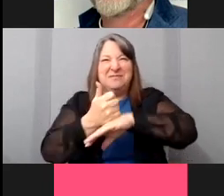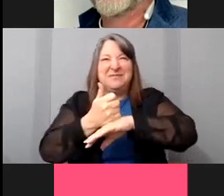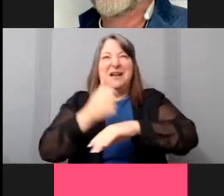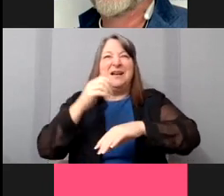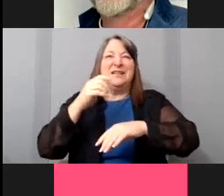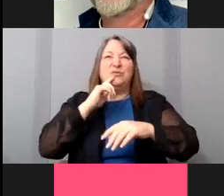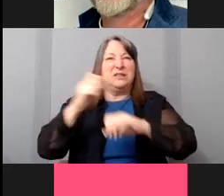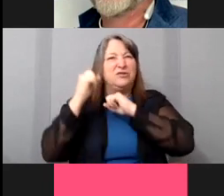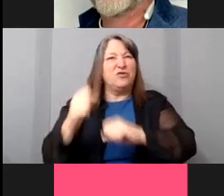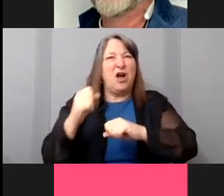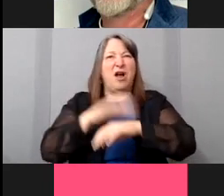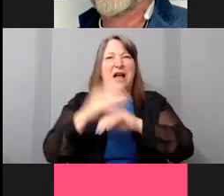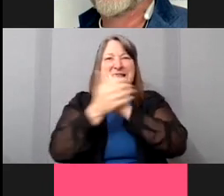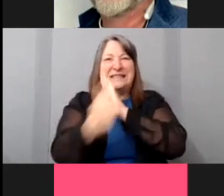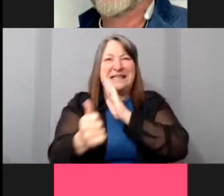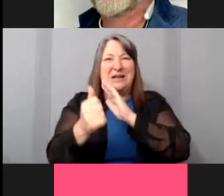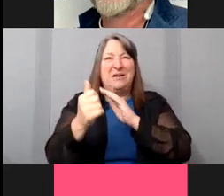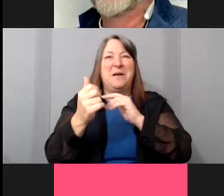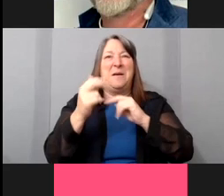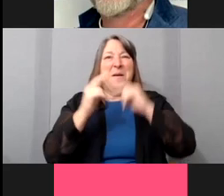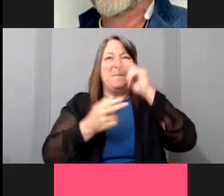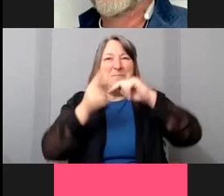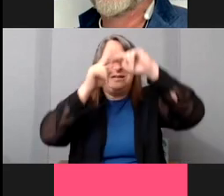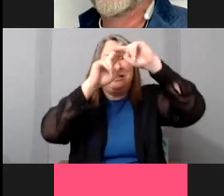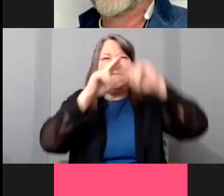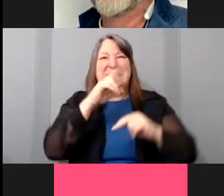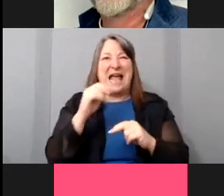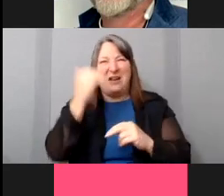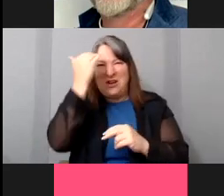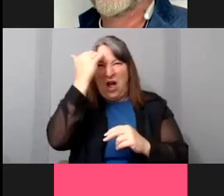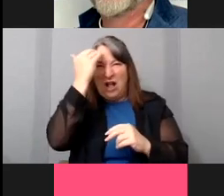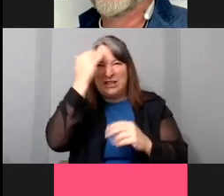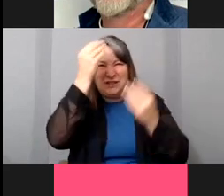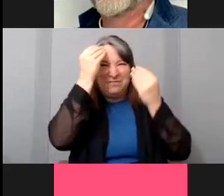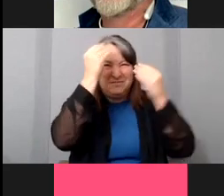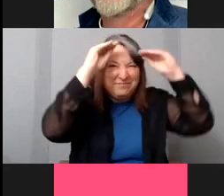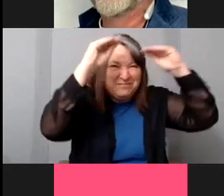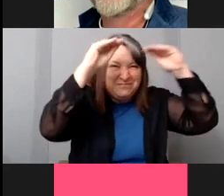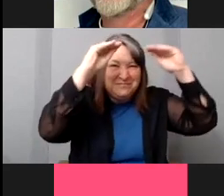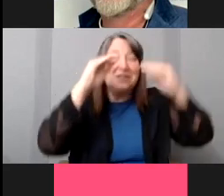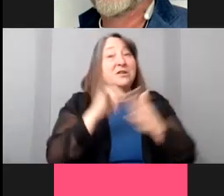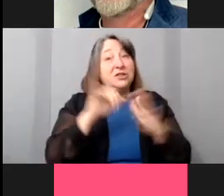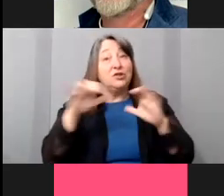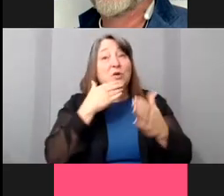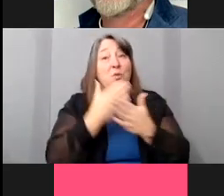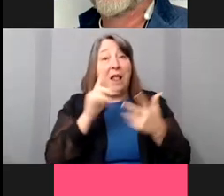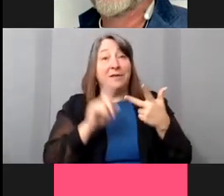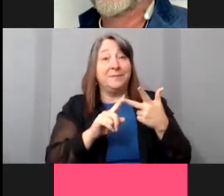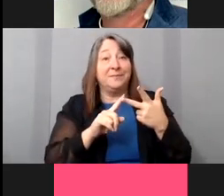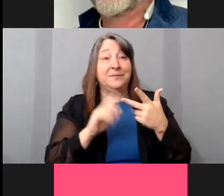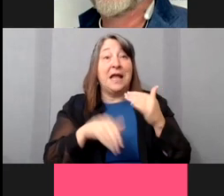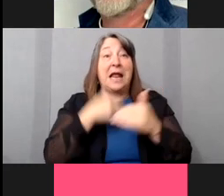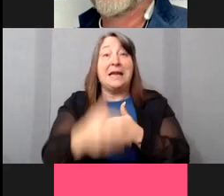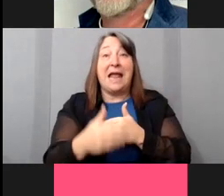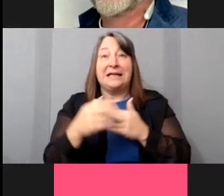knowledge transfers. So once again, I think that's something that this group appears to be doing quite well. If you could go to the next slide, please.